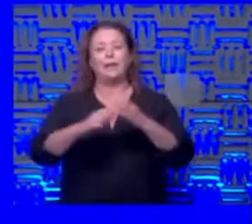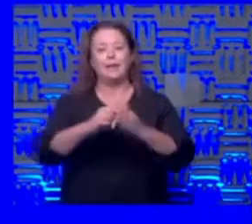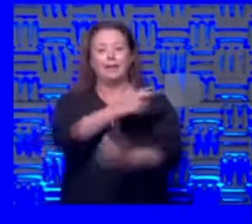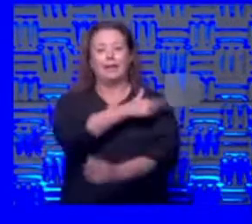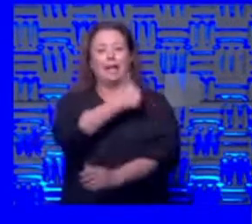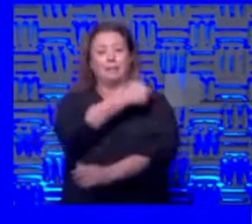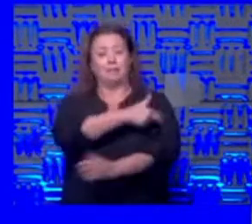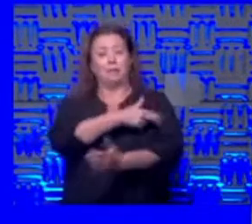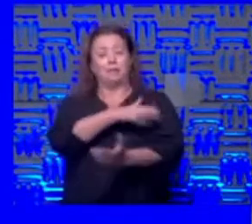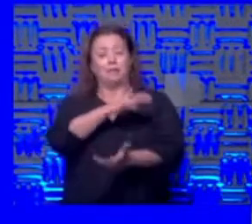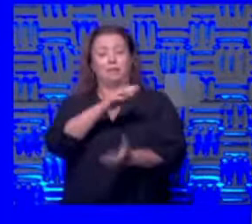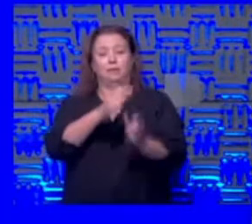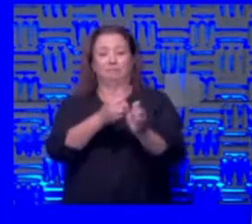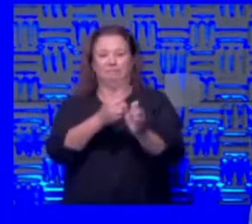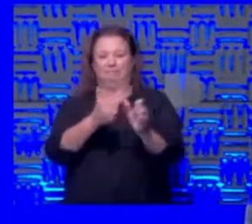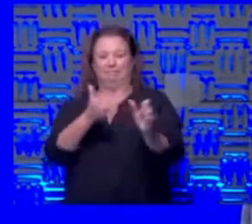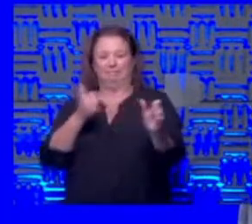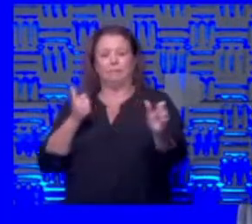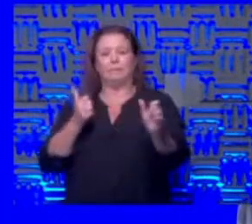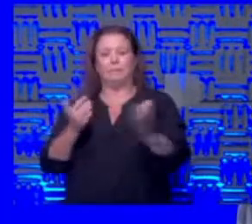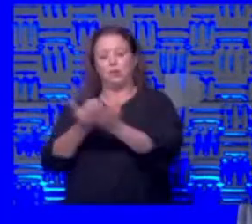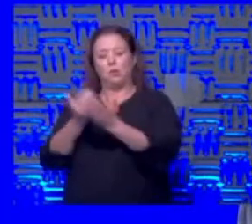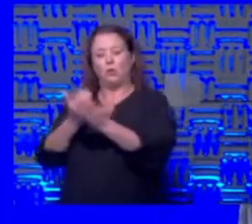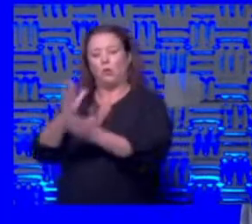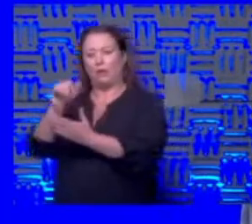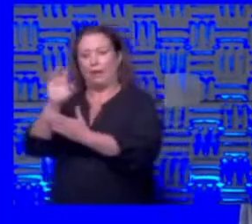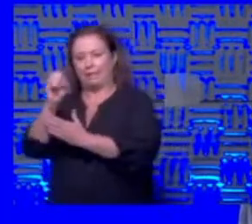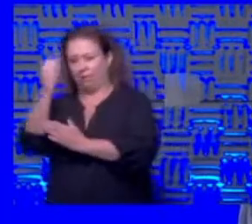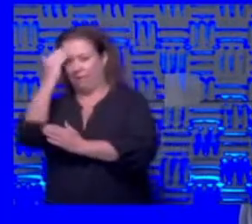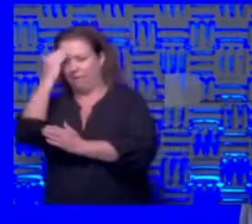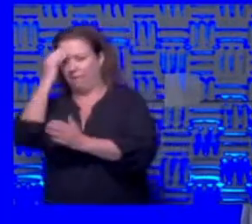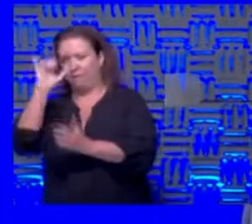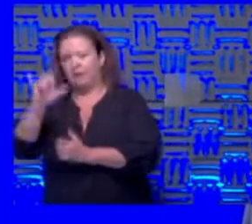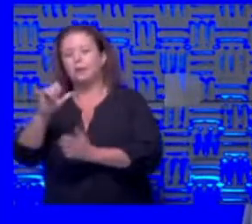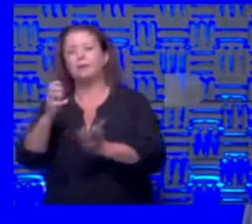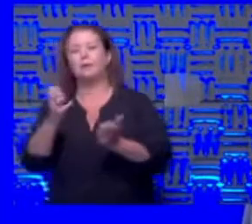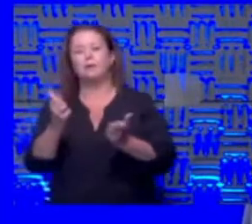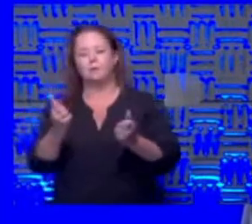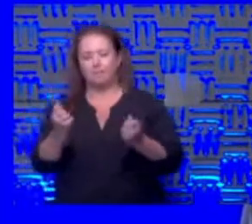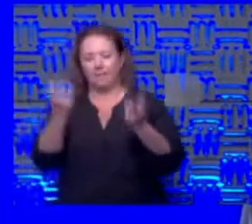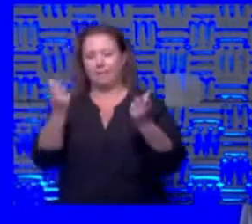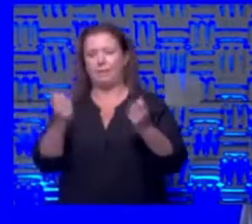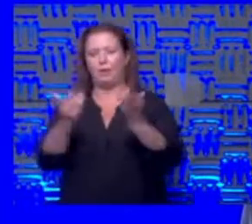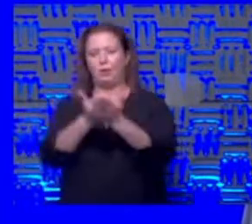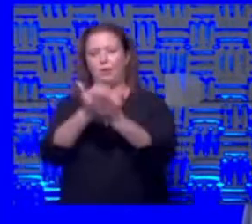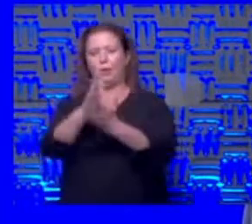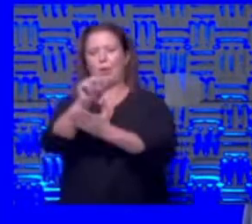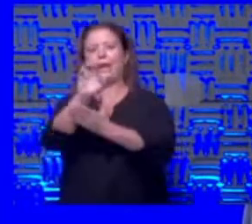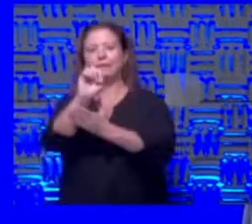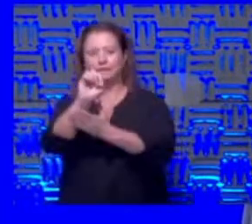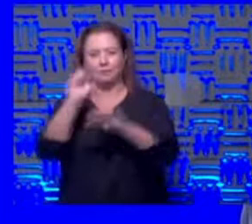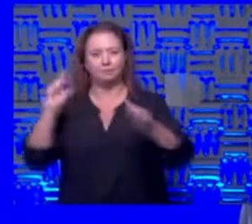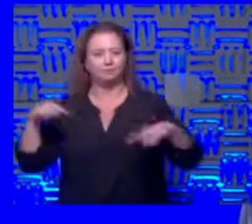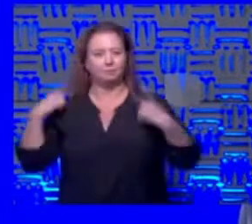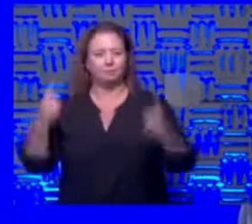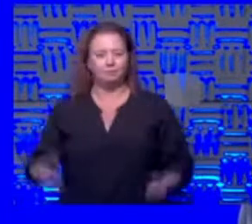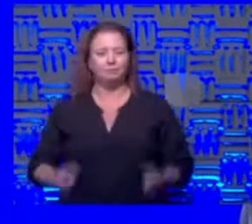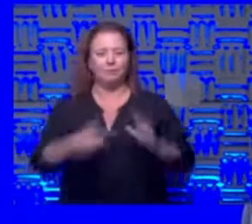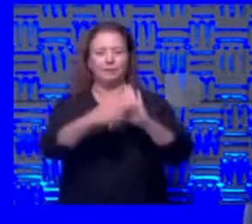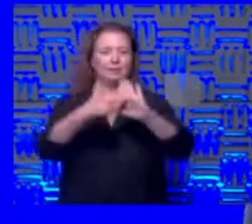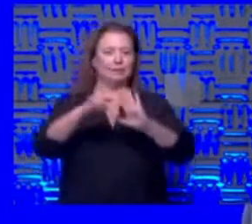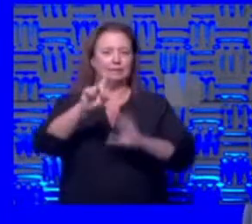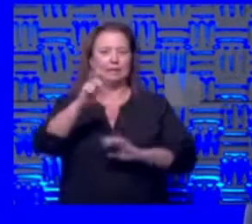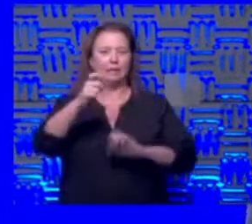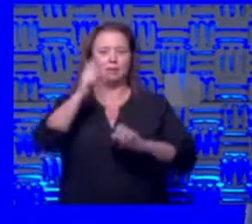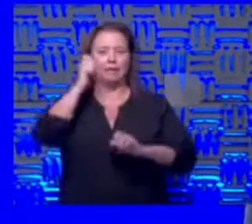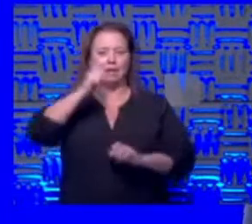hospitalizations do lag behind new cases. There are still lots of new cases that are diagnosed every day. We really